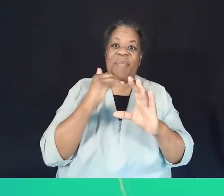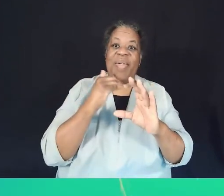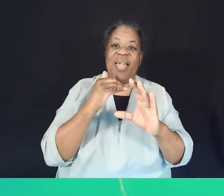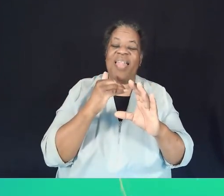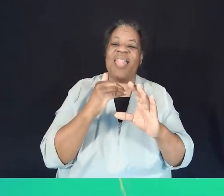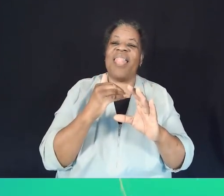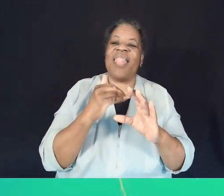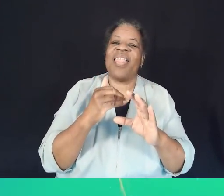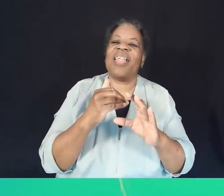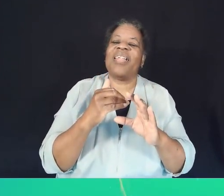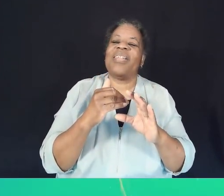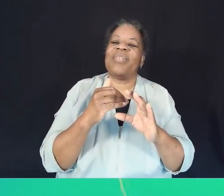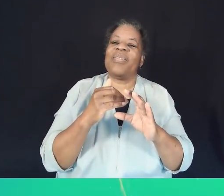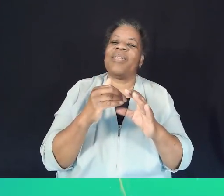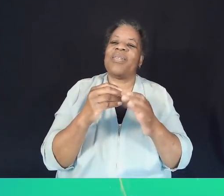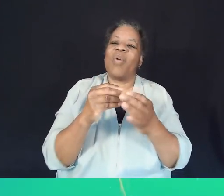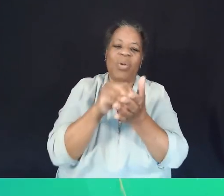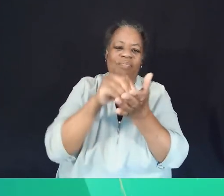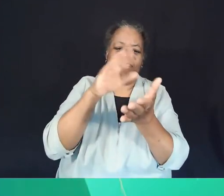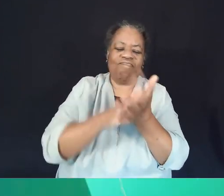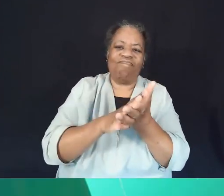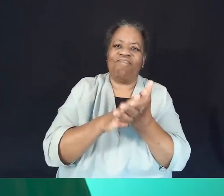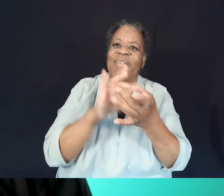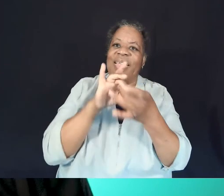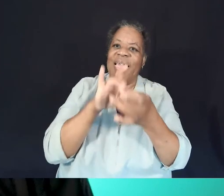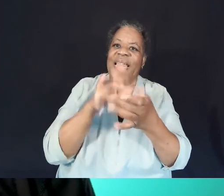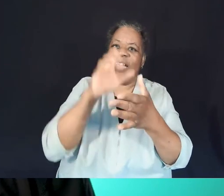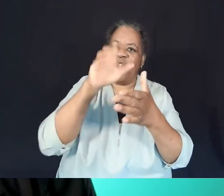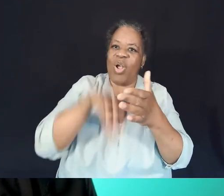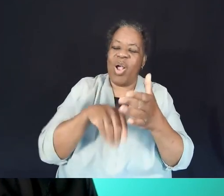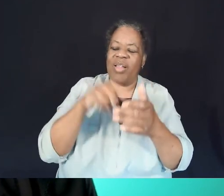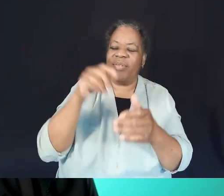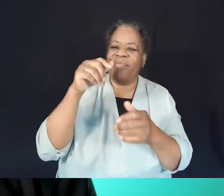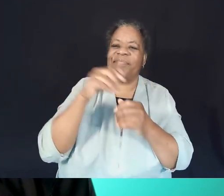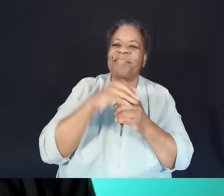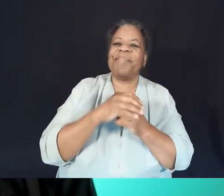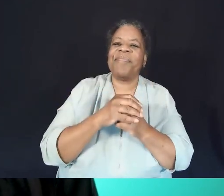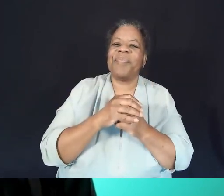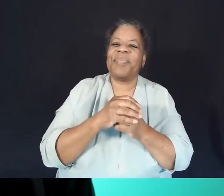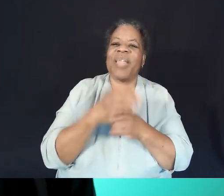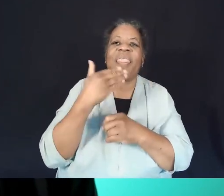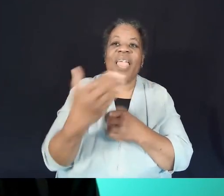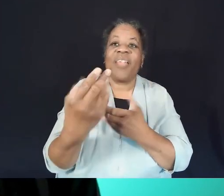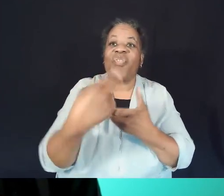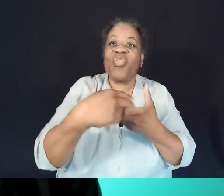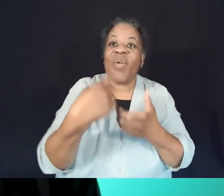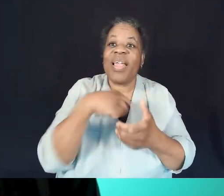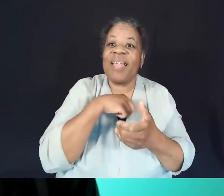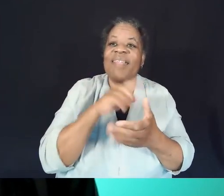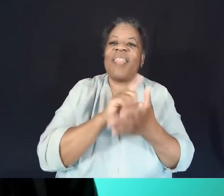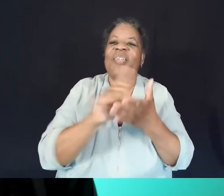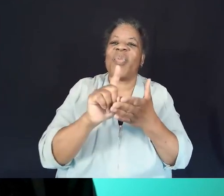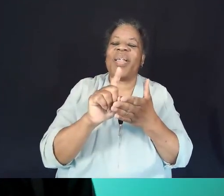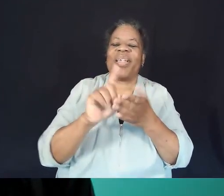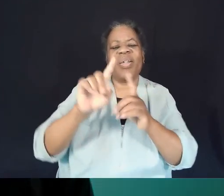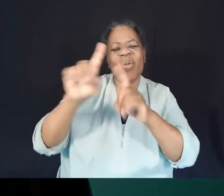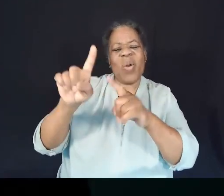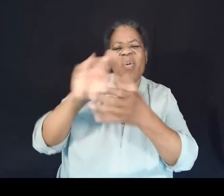at the bottom of the page at grace.org/online. Thanks for joining us this week, and go in peace.